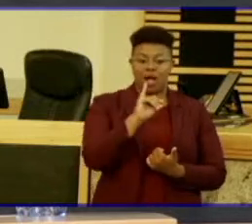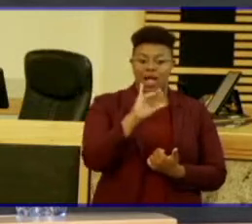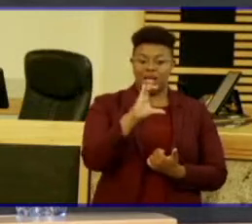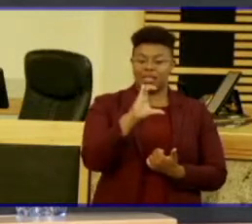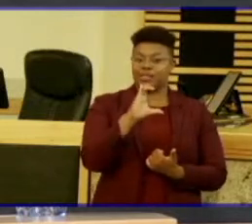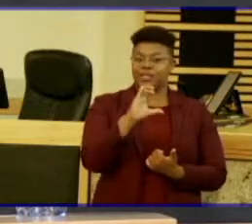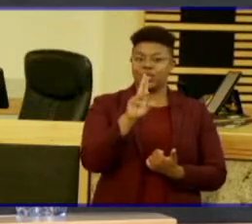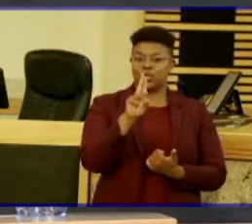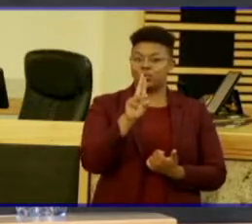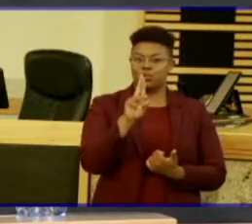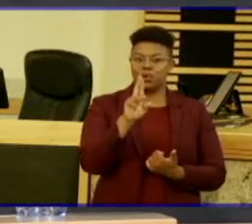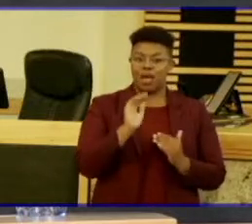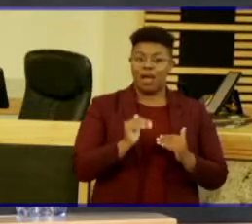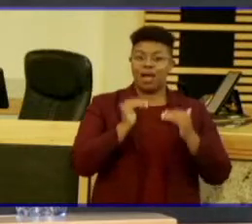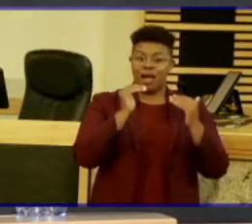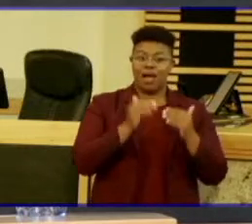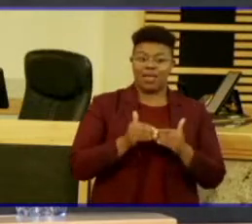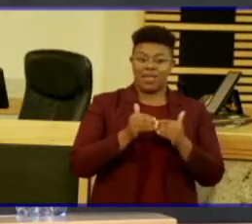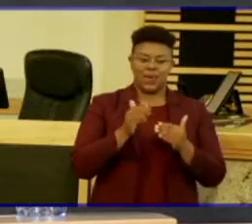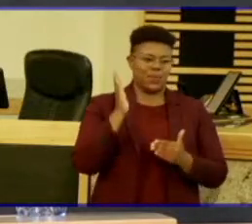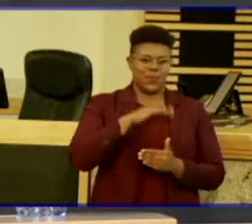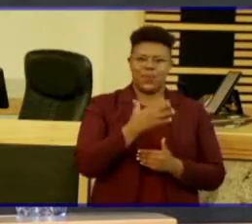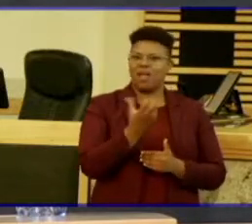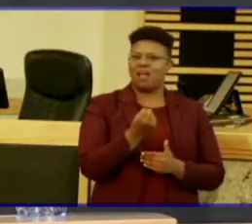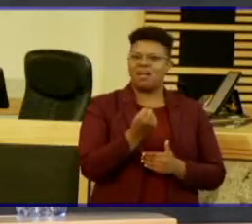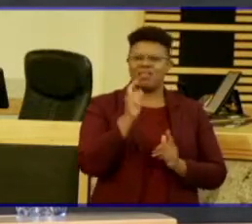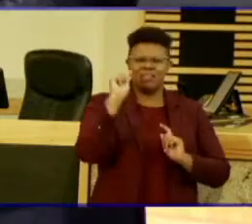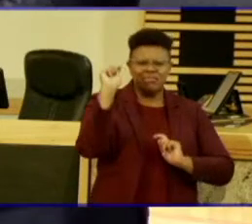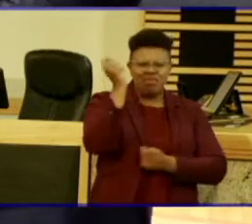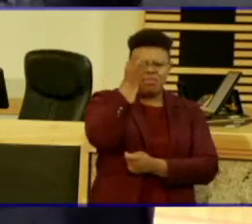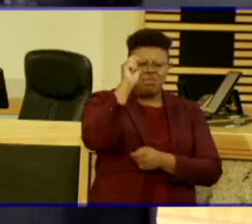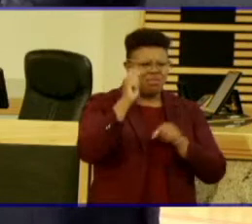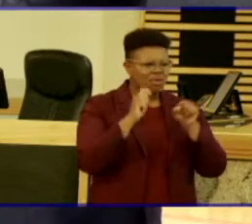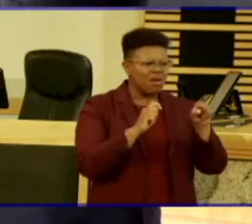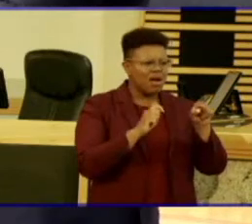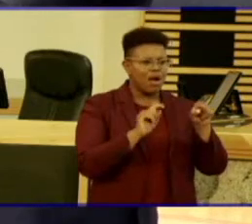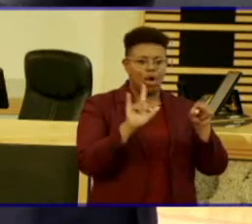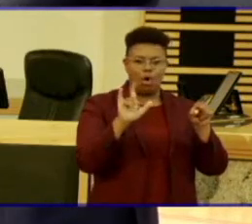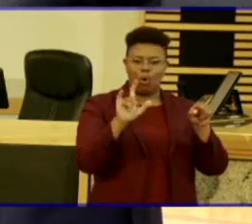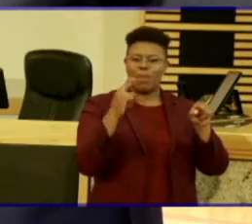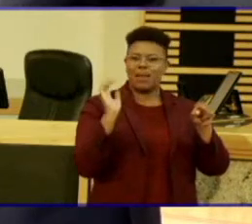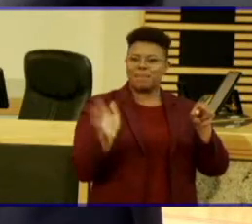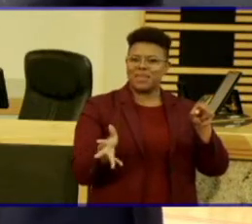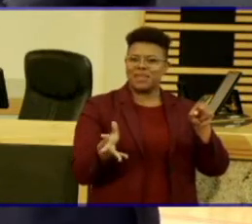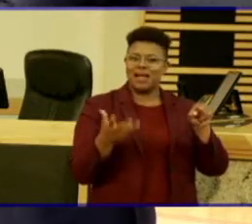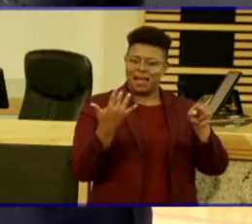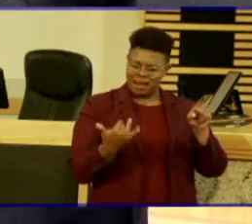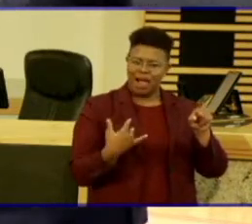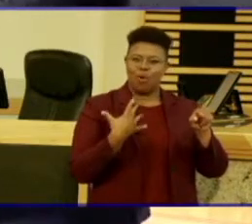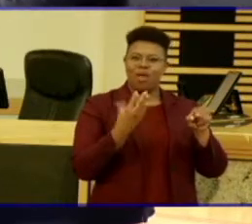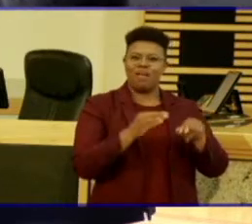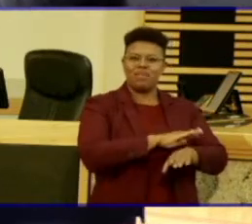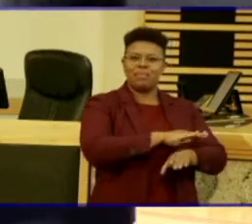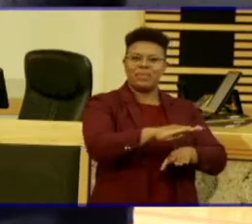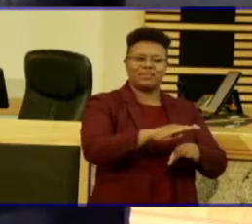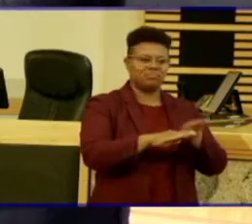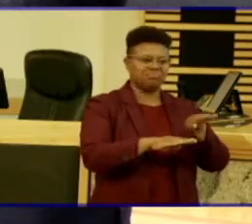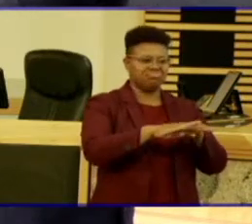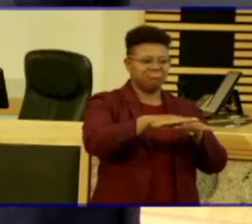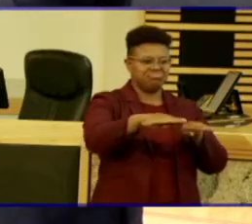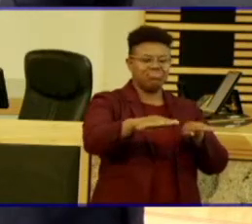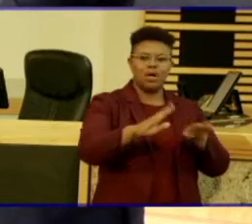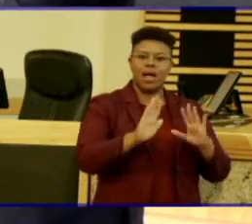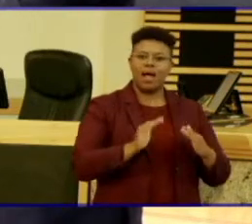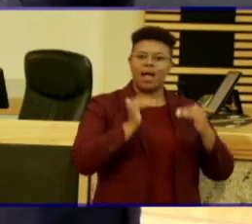ko Jogabi ibiba ngaphe frontier ekomani ngoku sinezo sibedle sinazo ezo bedi esizakhileyo